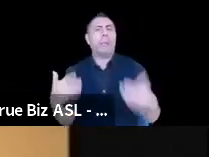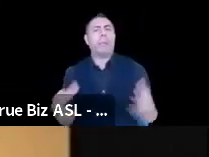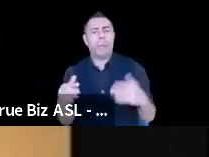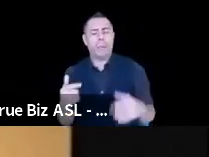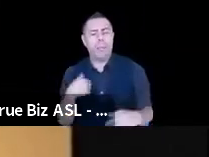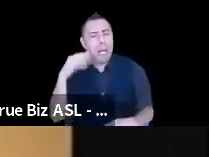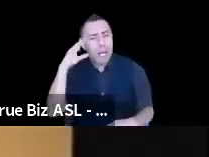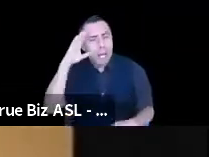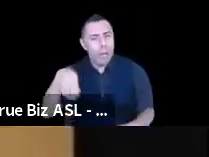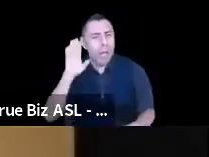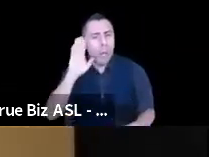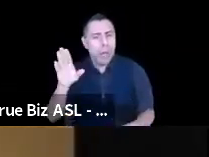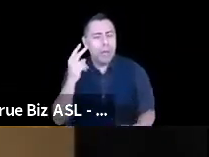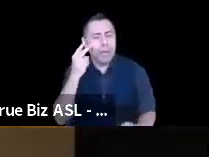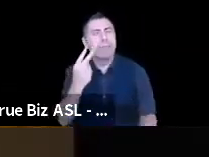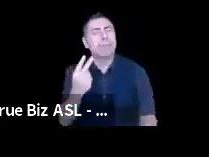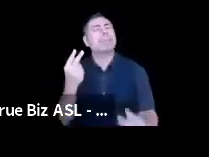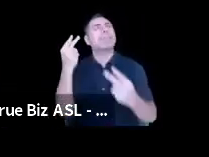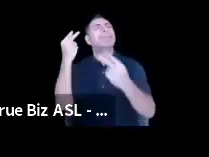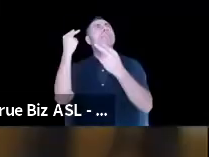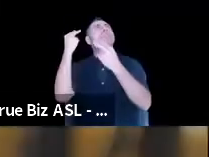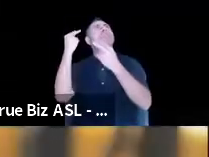from, always.